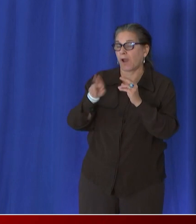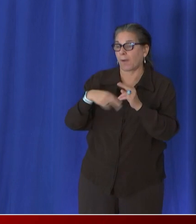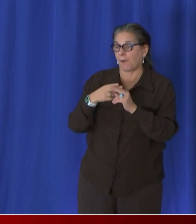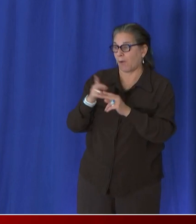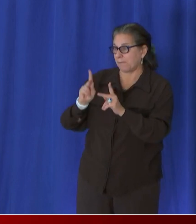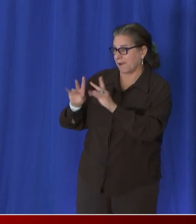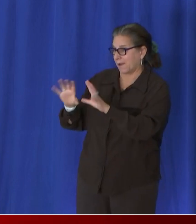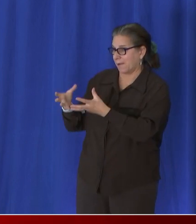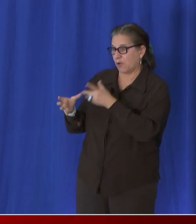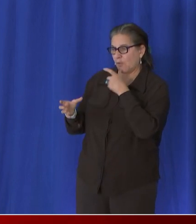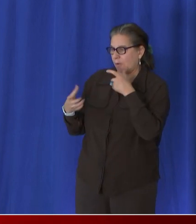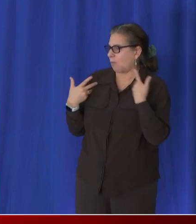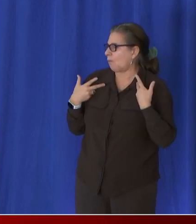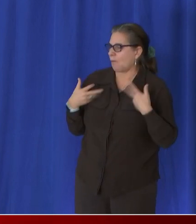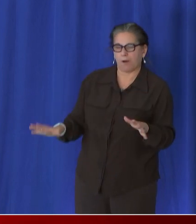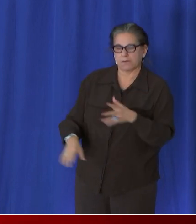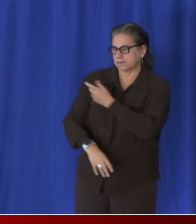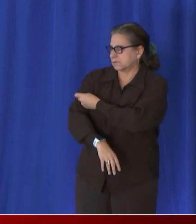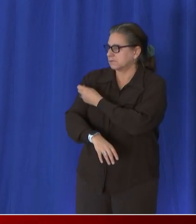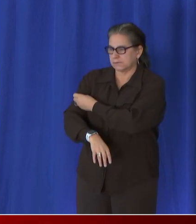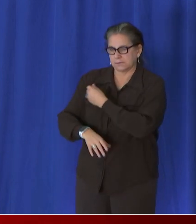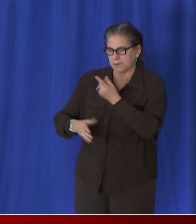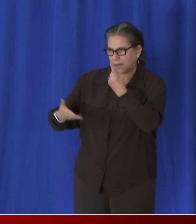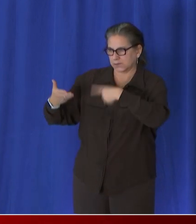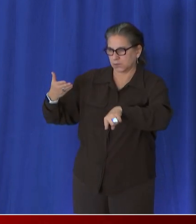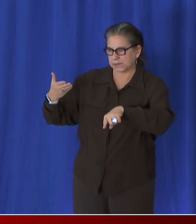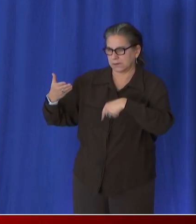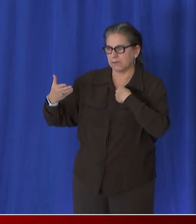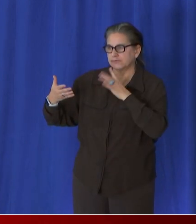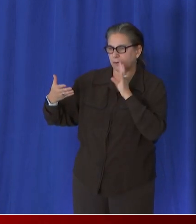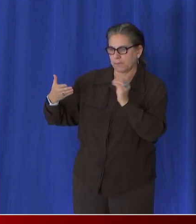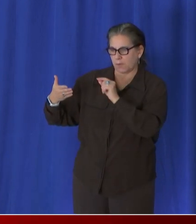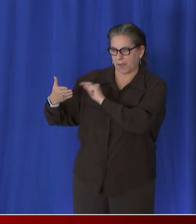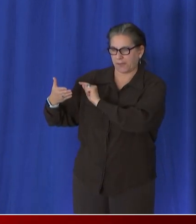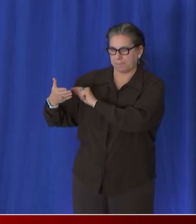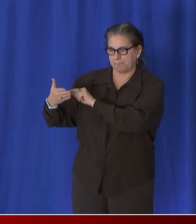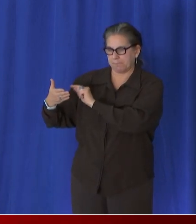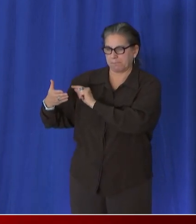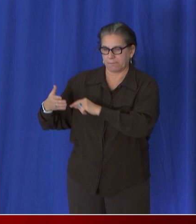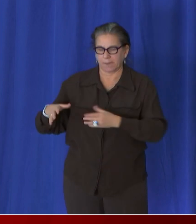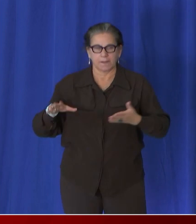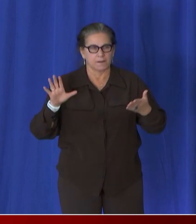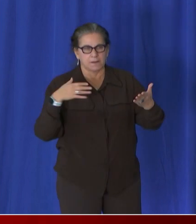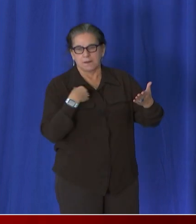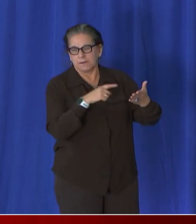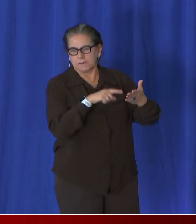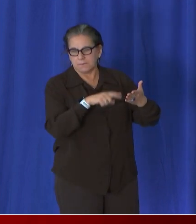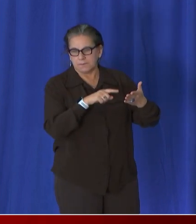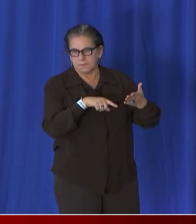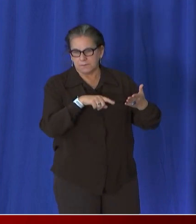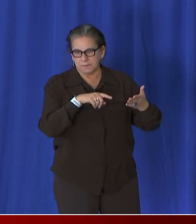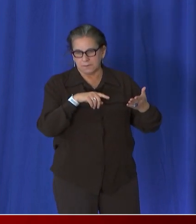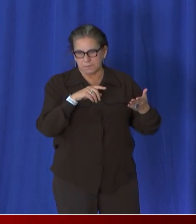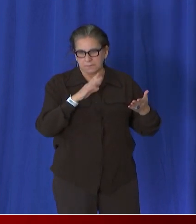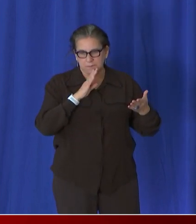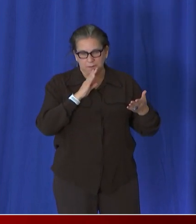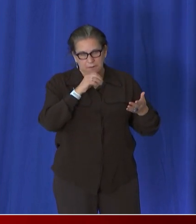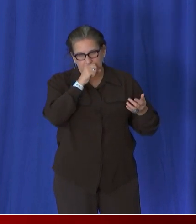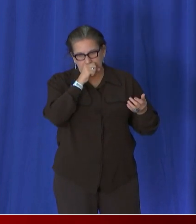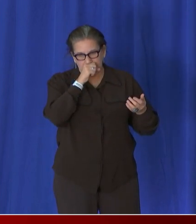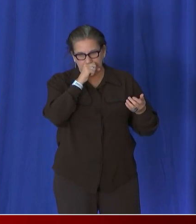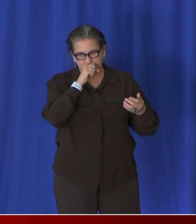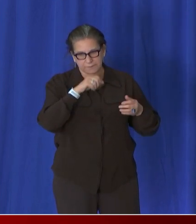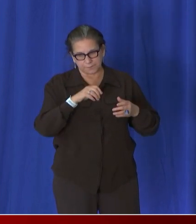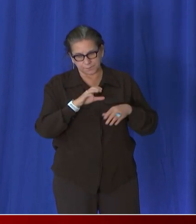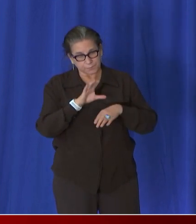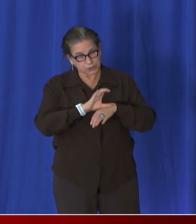just drill down a little bit more for a couple more specific places. Churches, will they be exempt? They are not covered, correct. Places of worship are